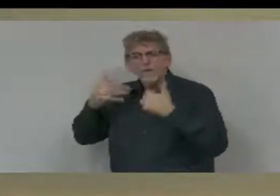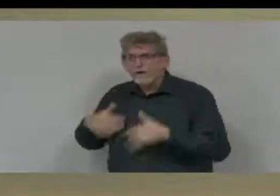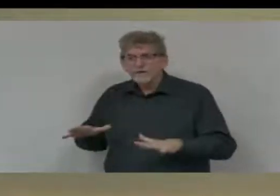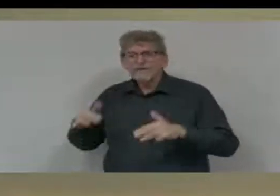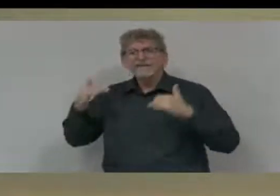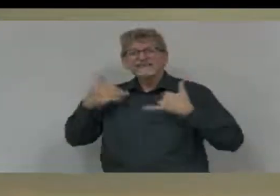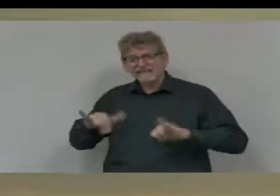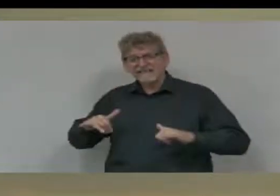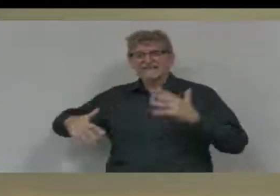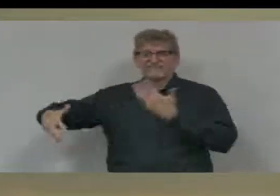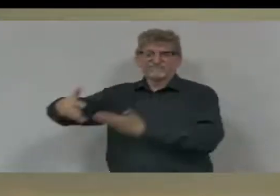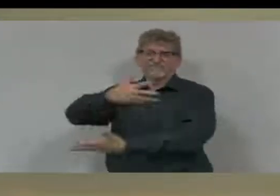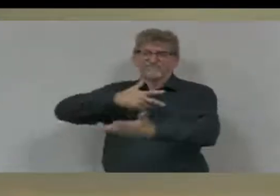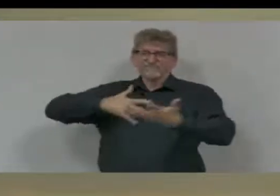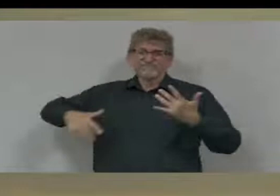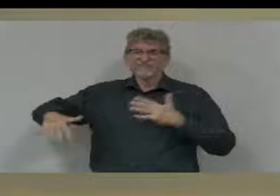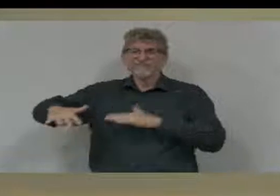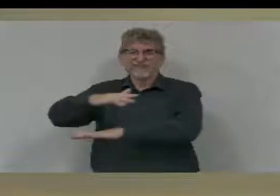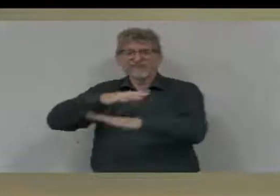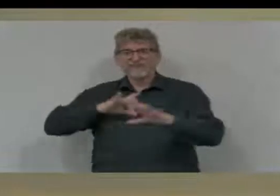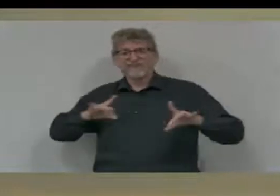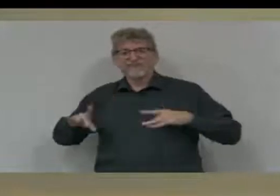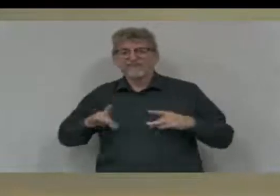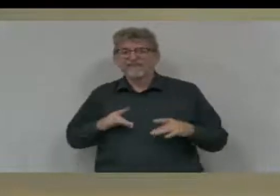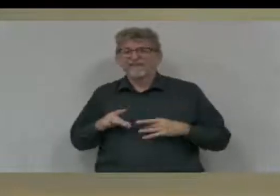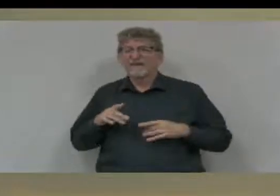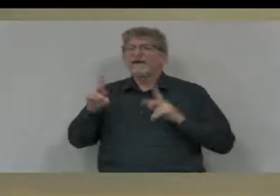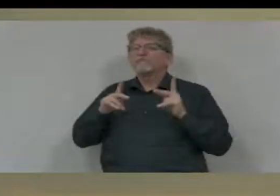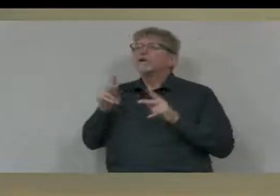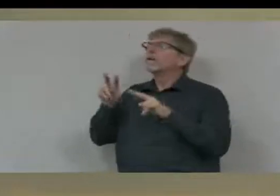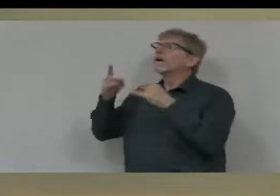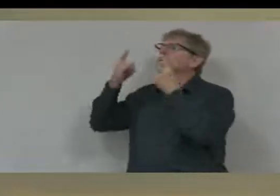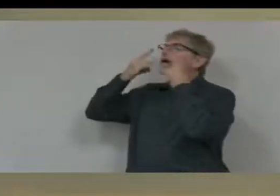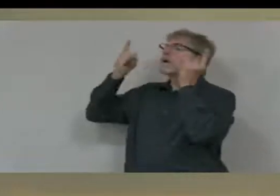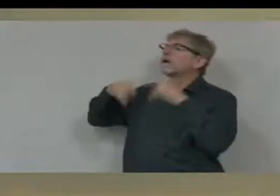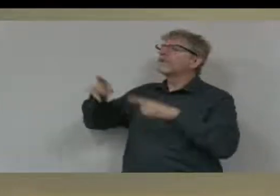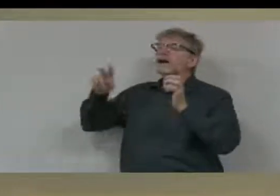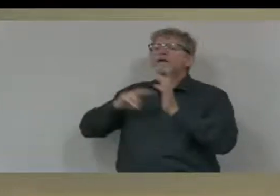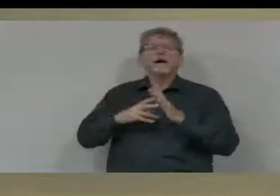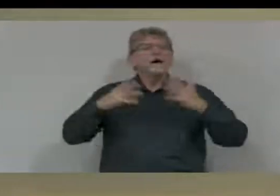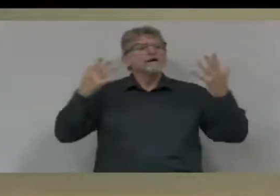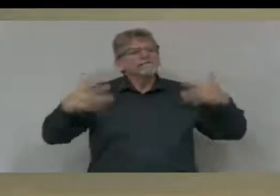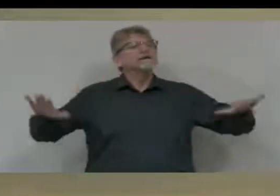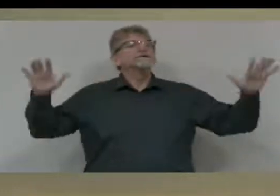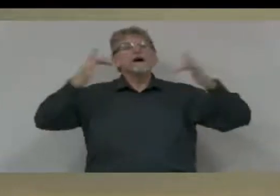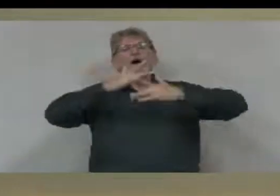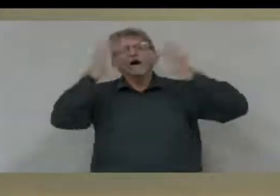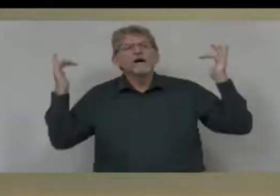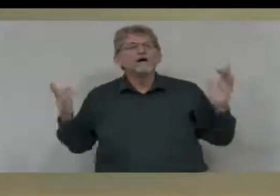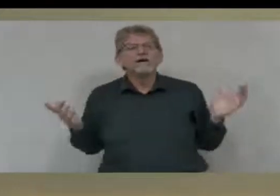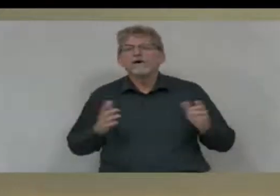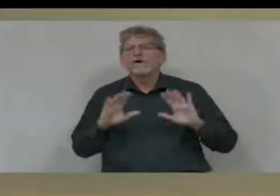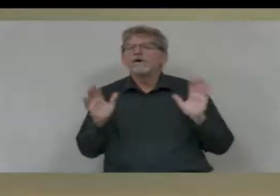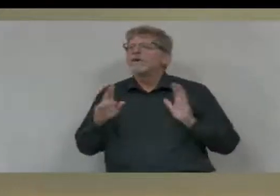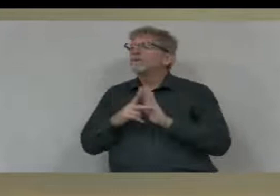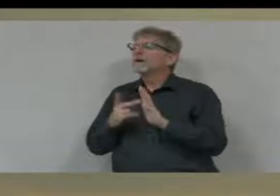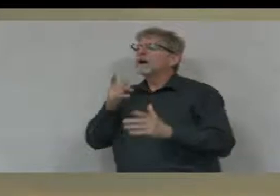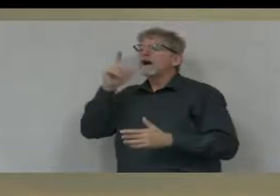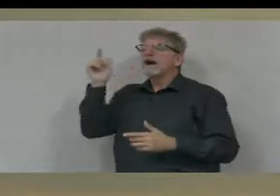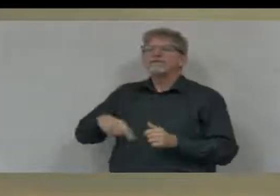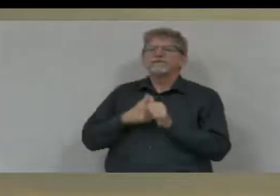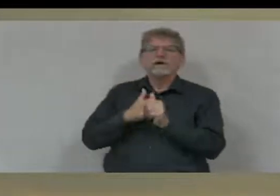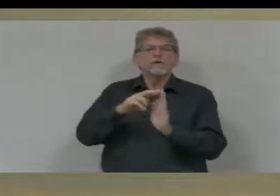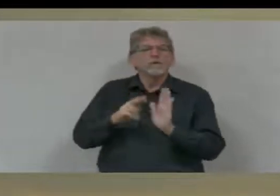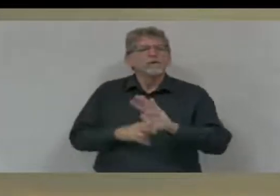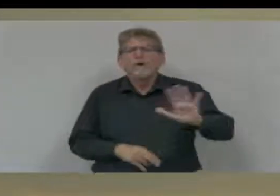not interpret the governor's mask mandate being removed as a sign that the pandemic is over, because we clearly need to